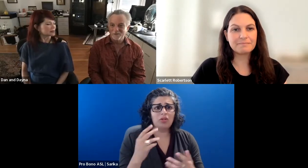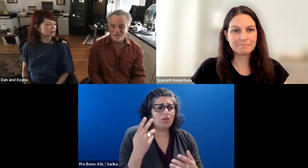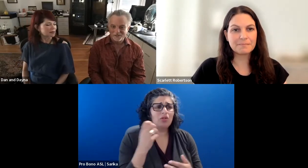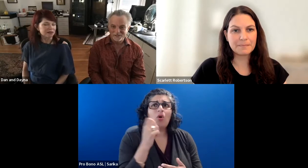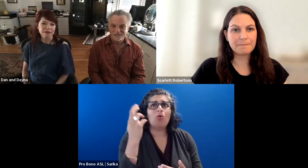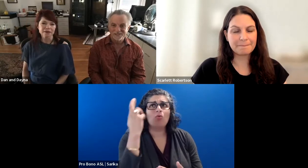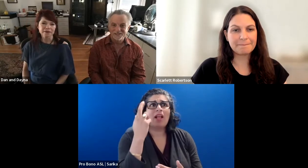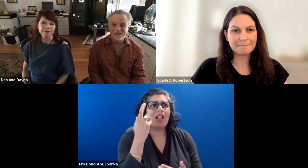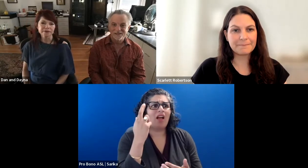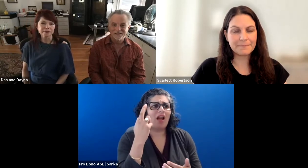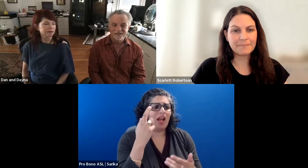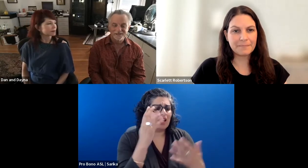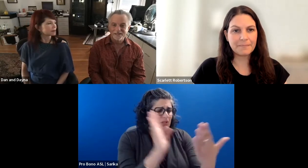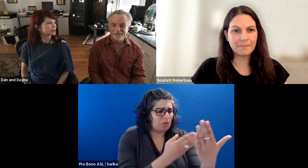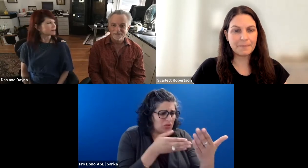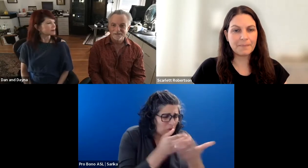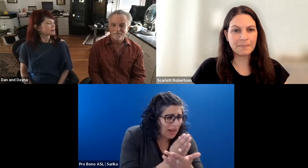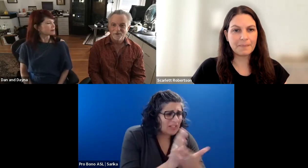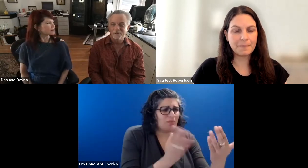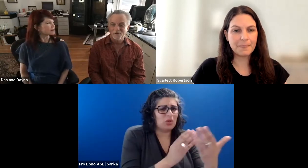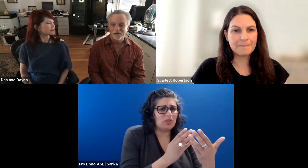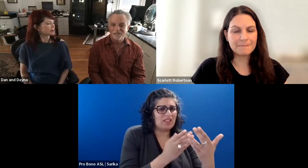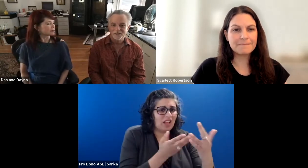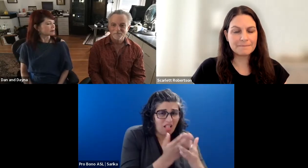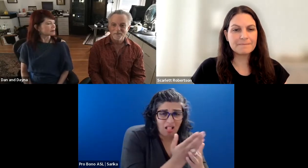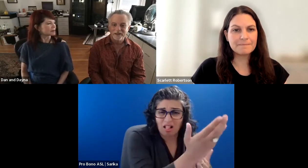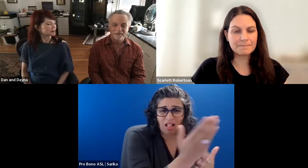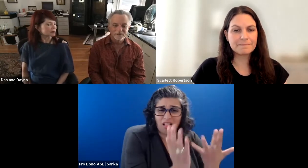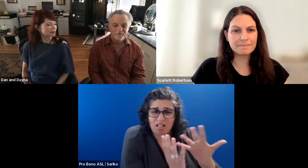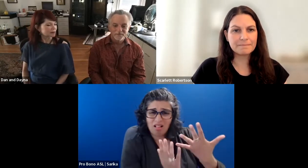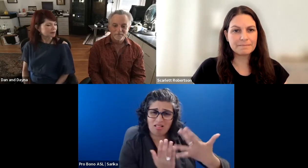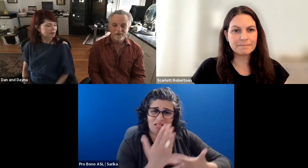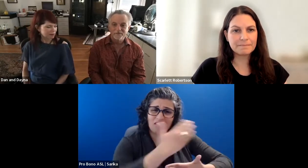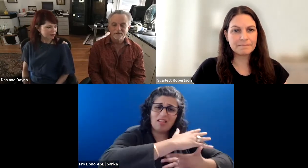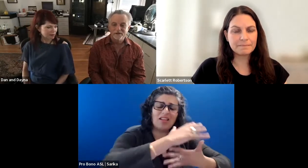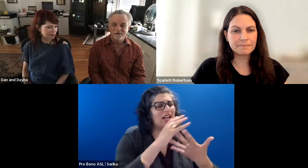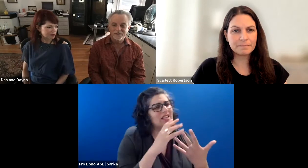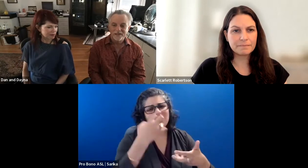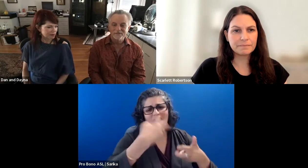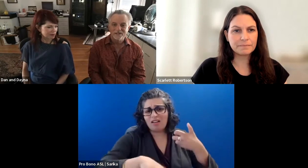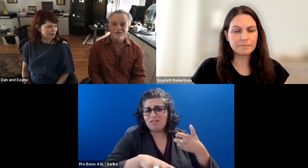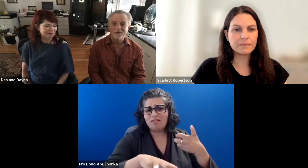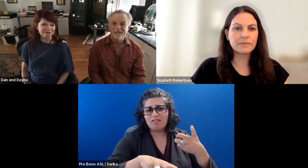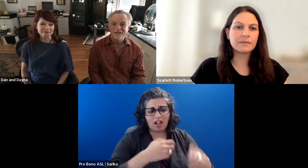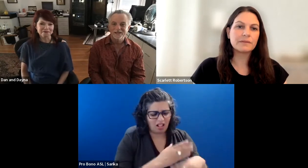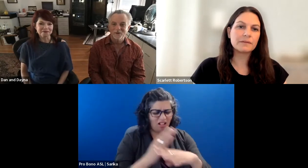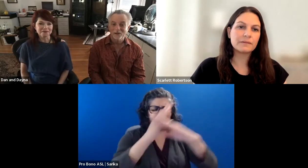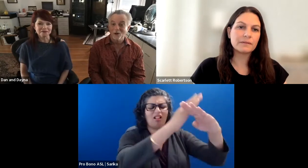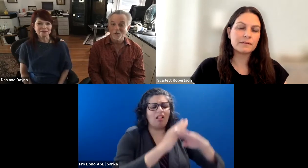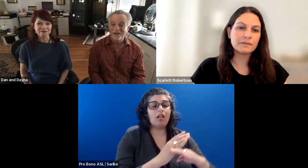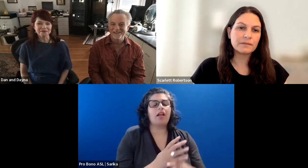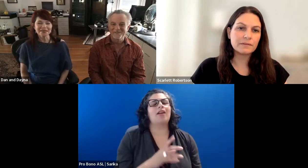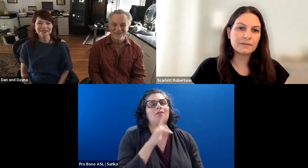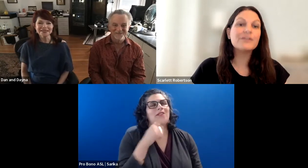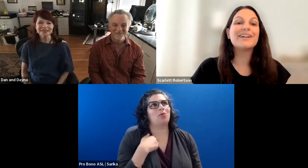rights and music clearances. It's not an easy part of the process. And a bit of naivete really went a